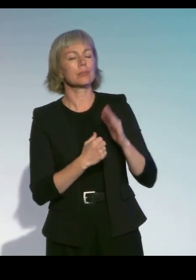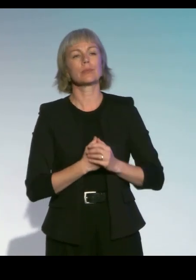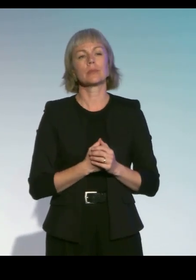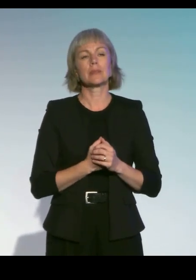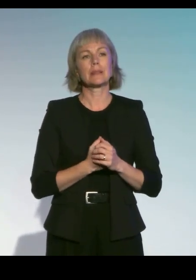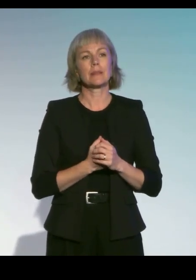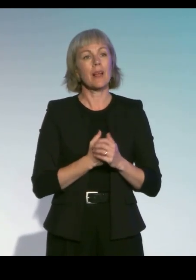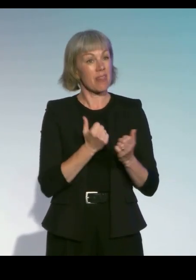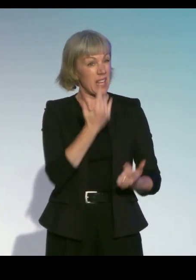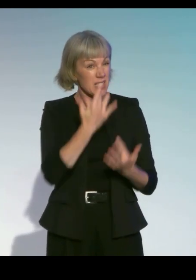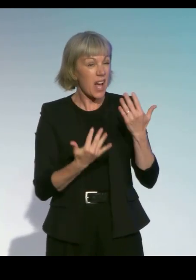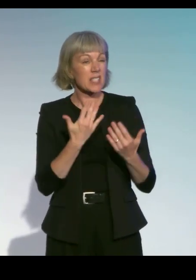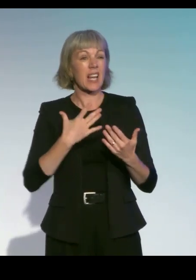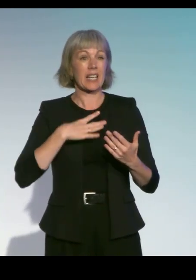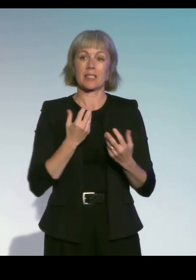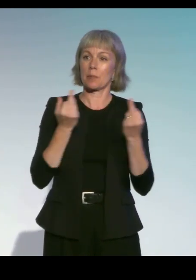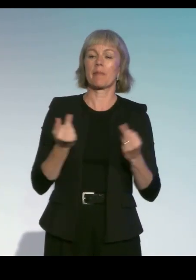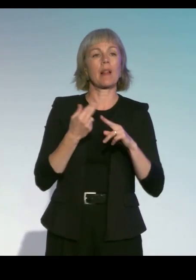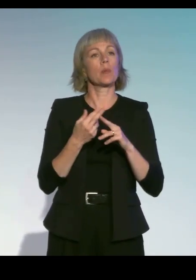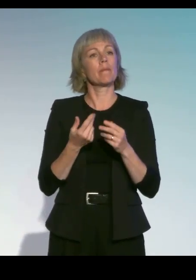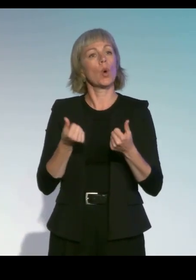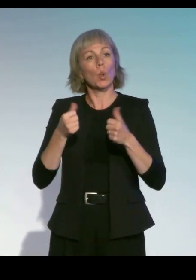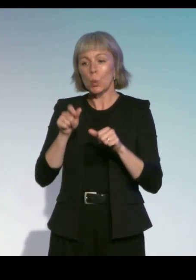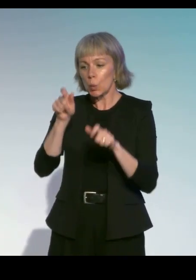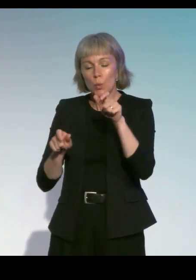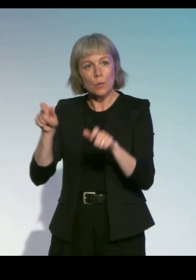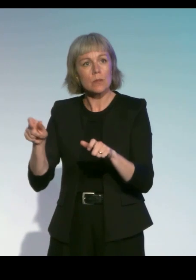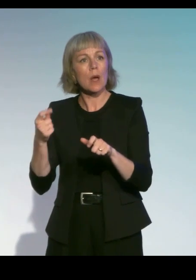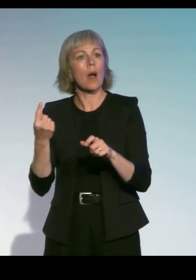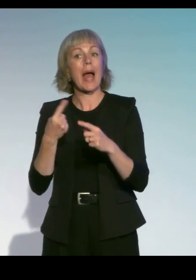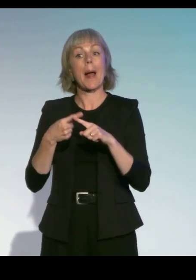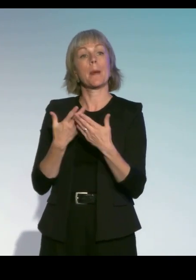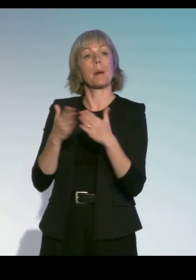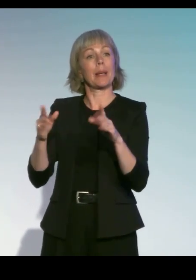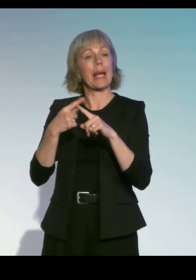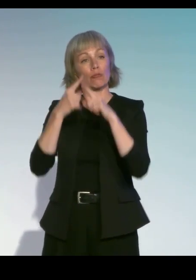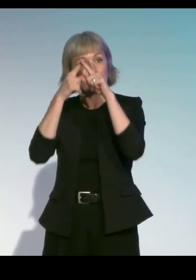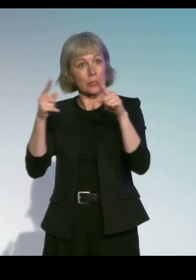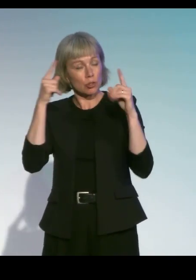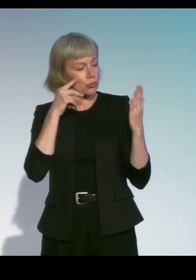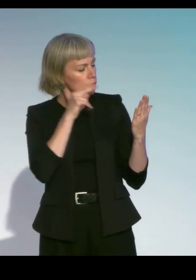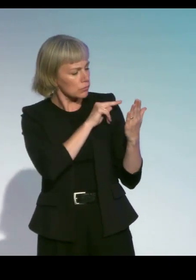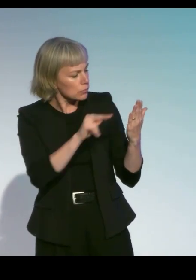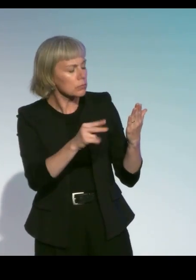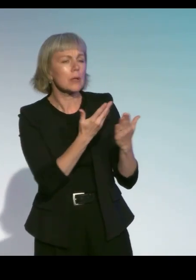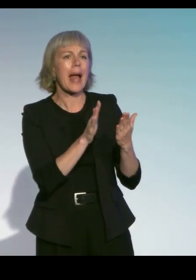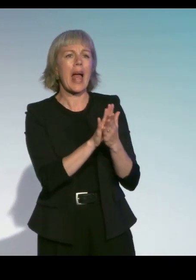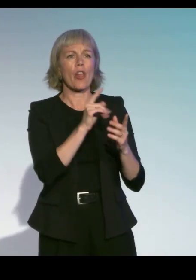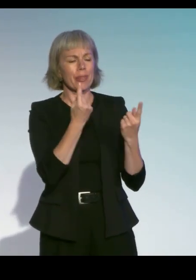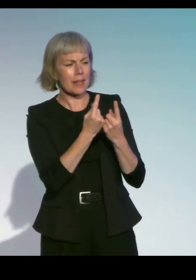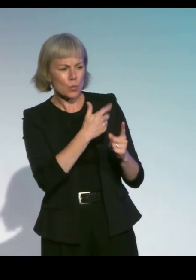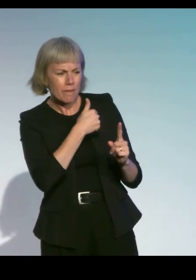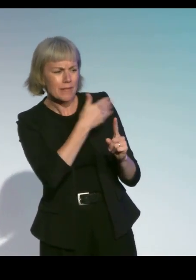data, disaggregated data available to users, to researchers, to the public, including data about how things were flagged, about